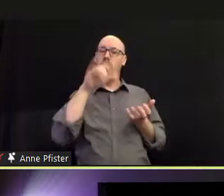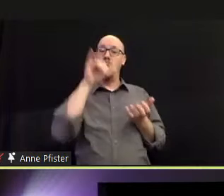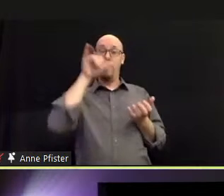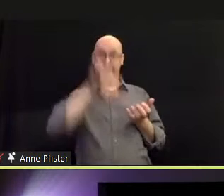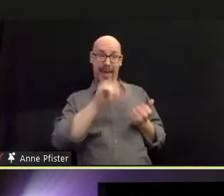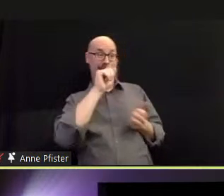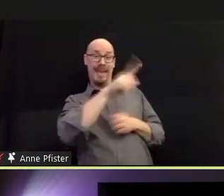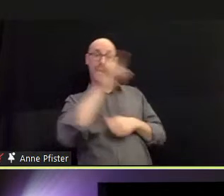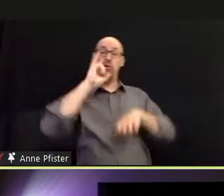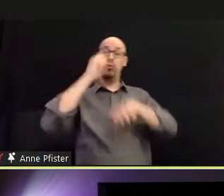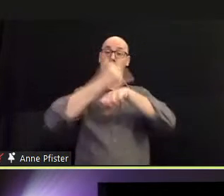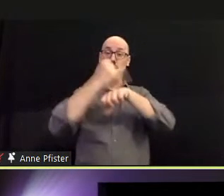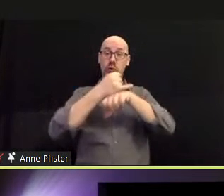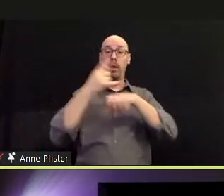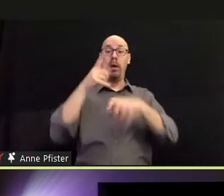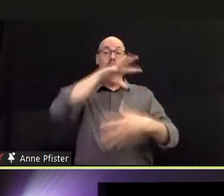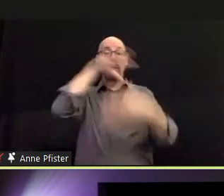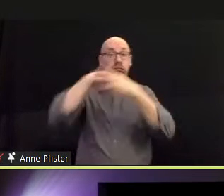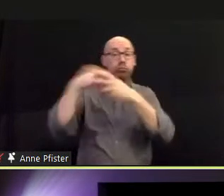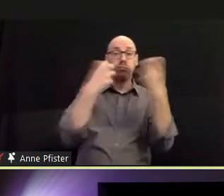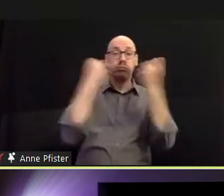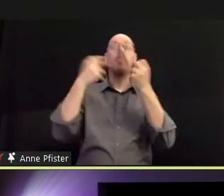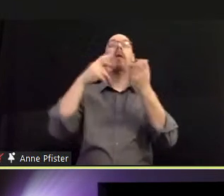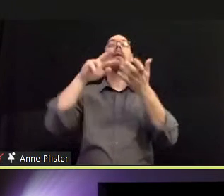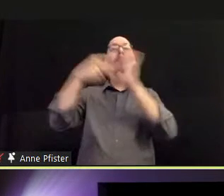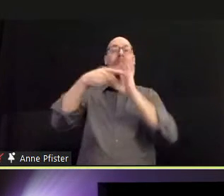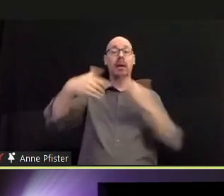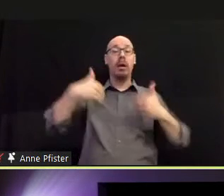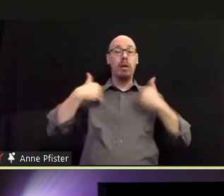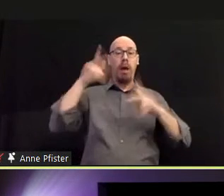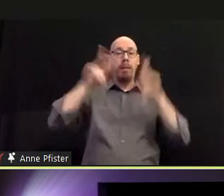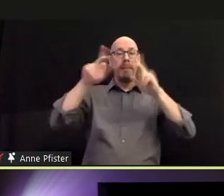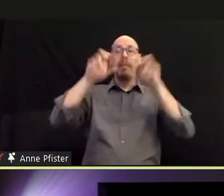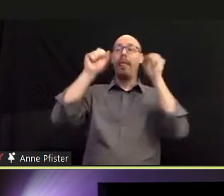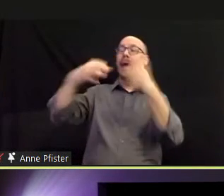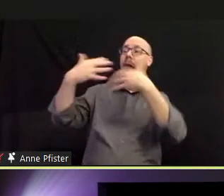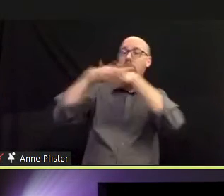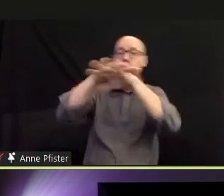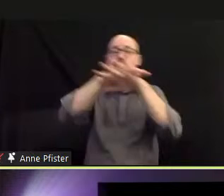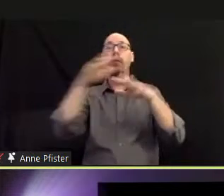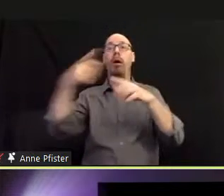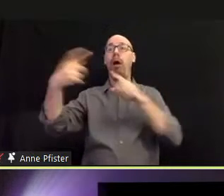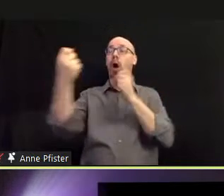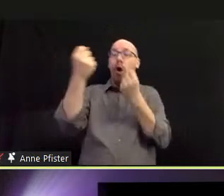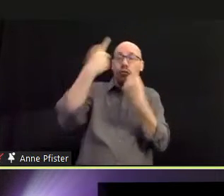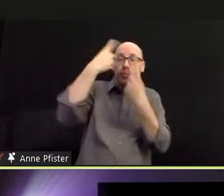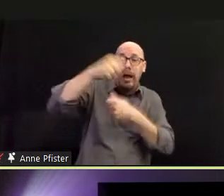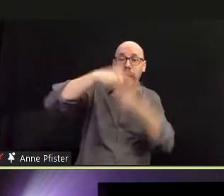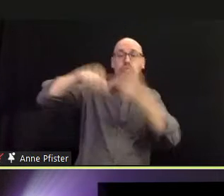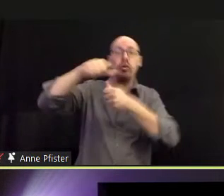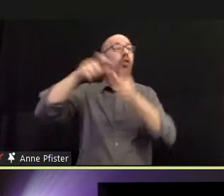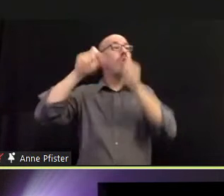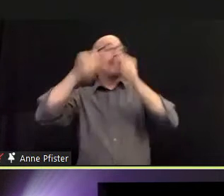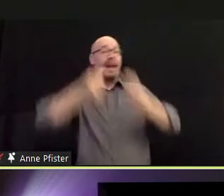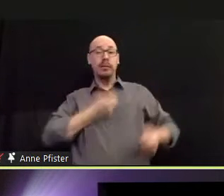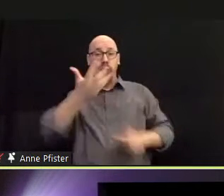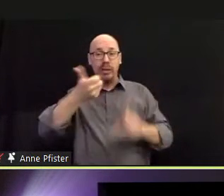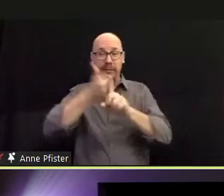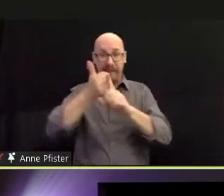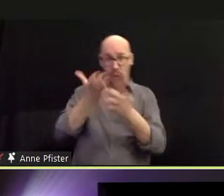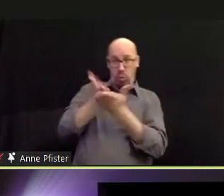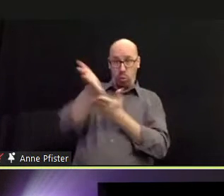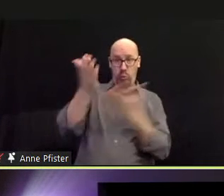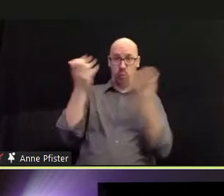school, allowed these youth to become integrated, understood, and expressive young people through LSM and because of that